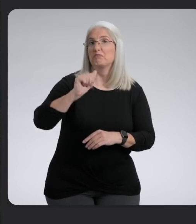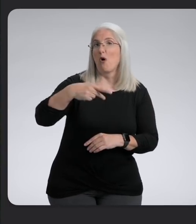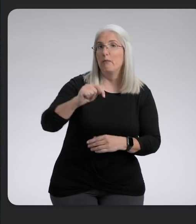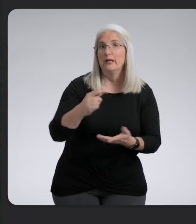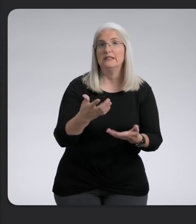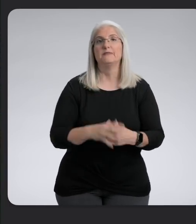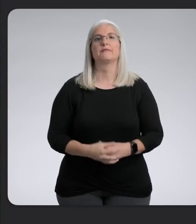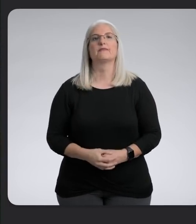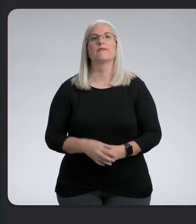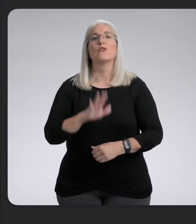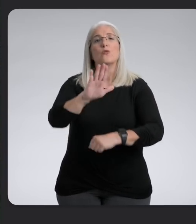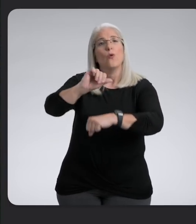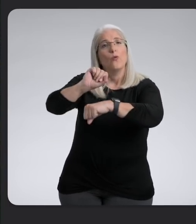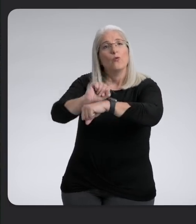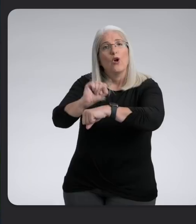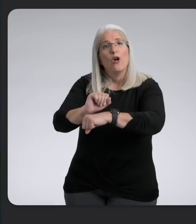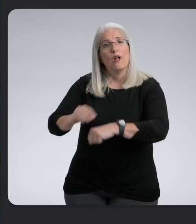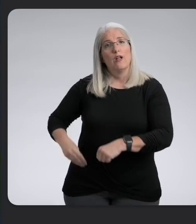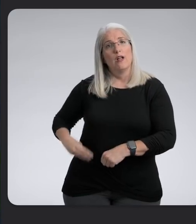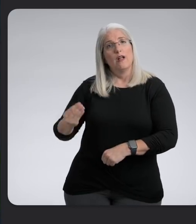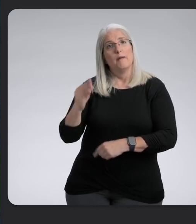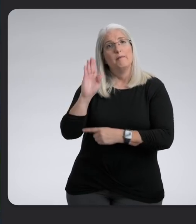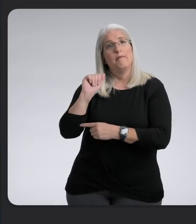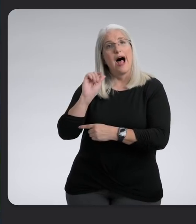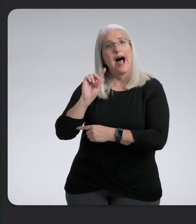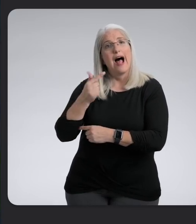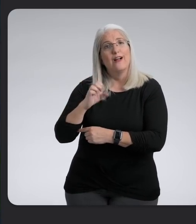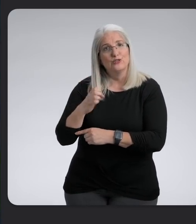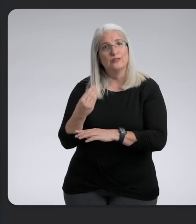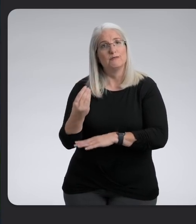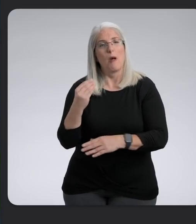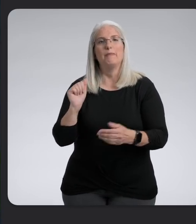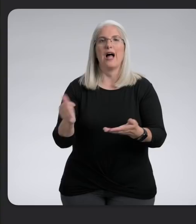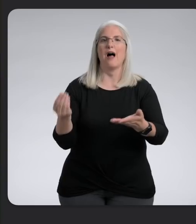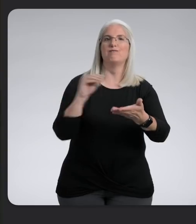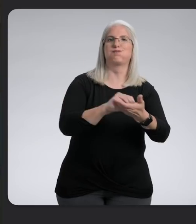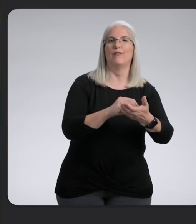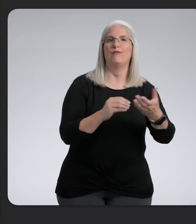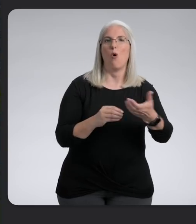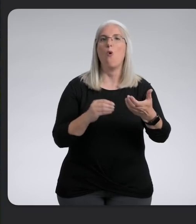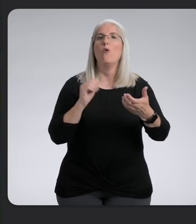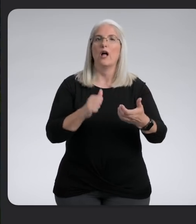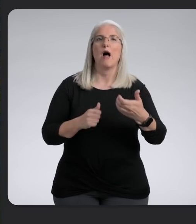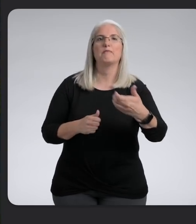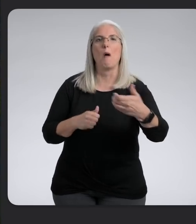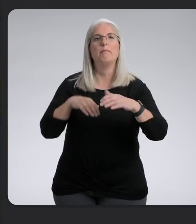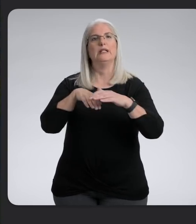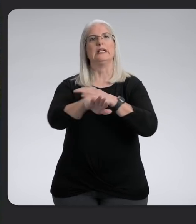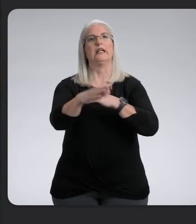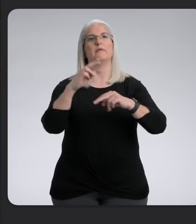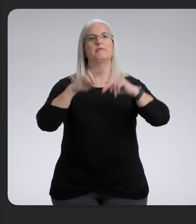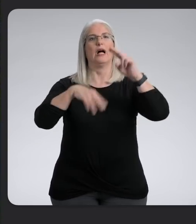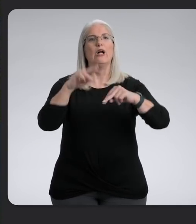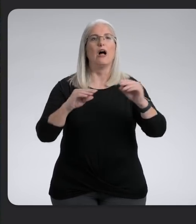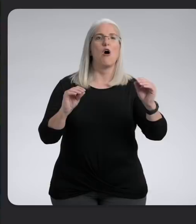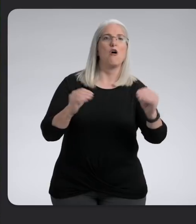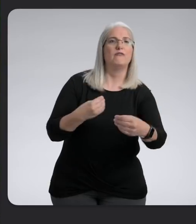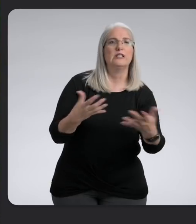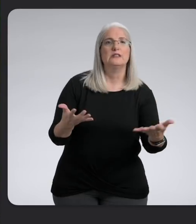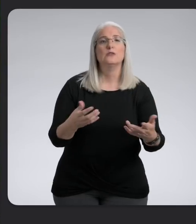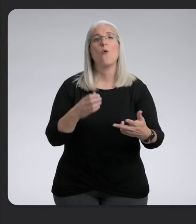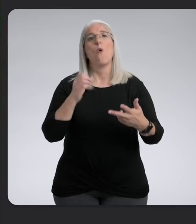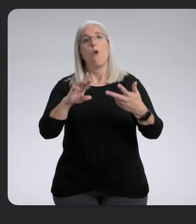work, just add your corporate badge and tap to enter your building or office. And where you travel, with hotel keys,